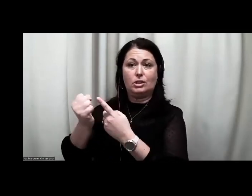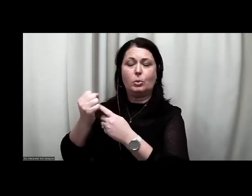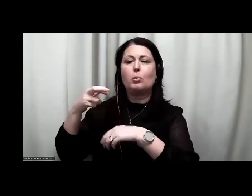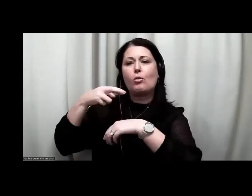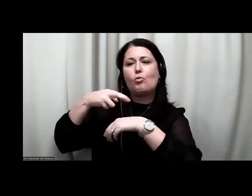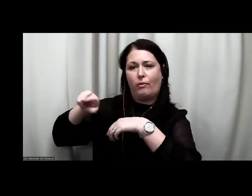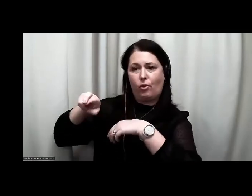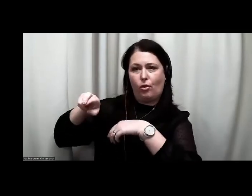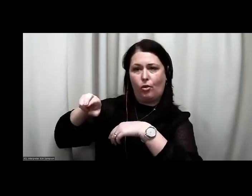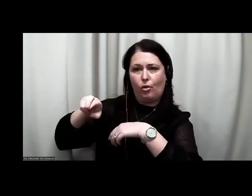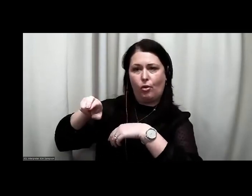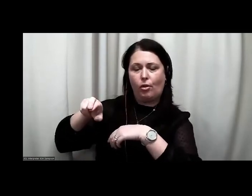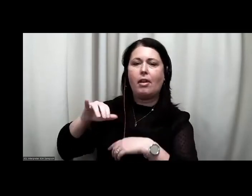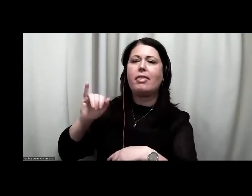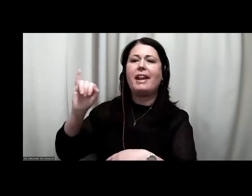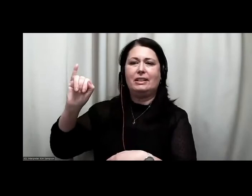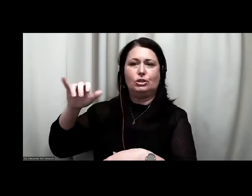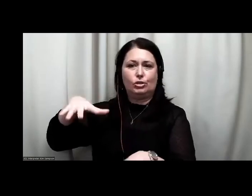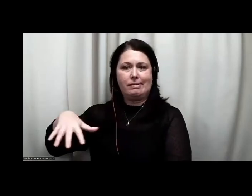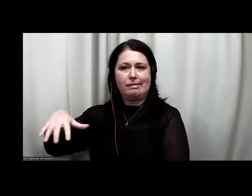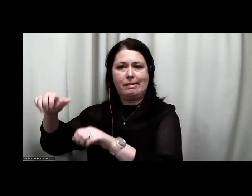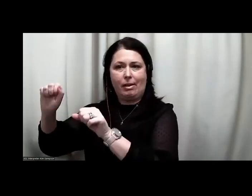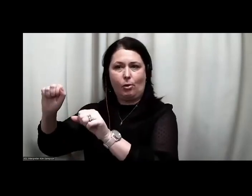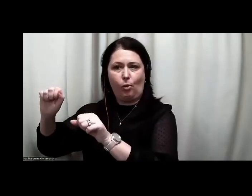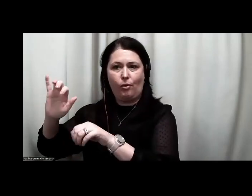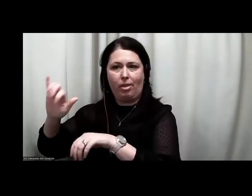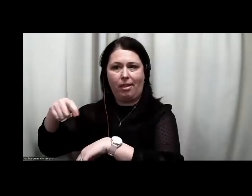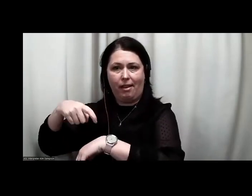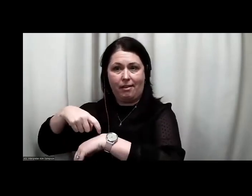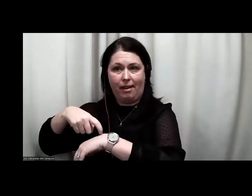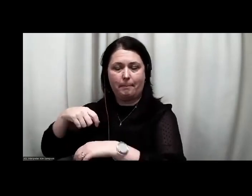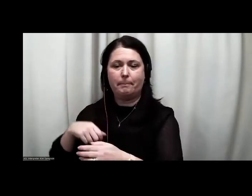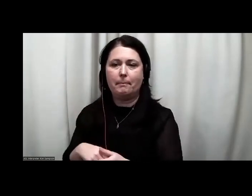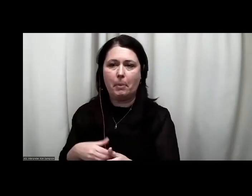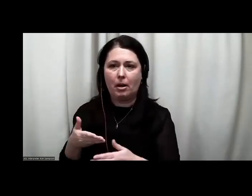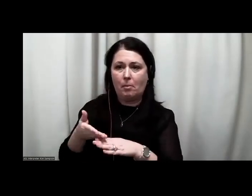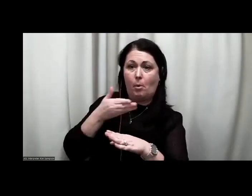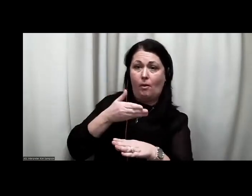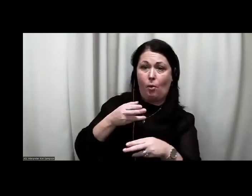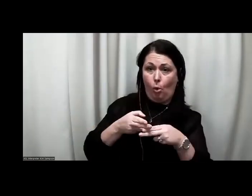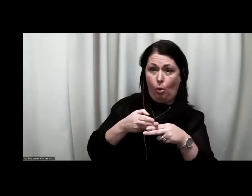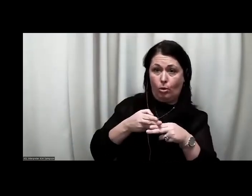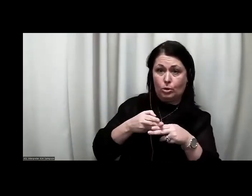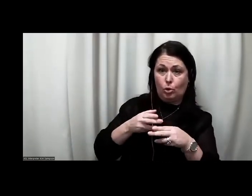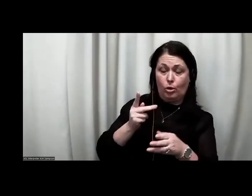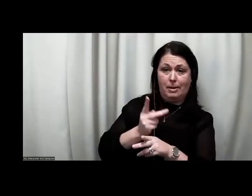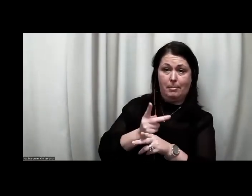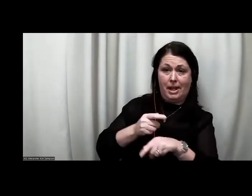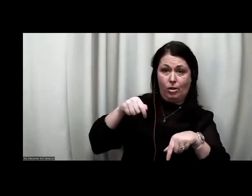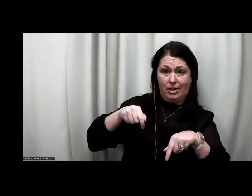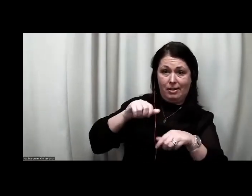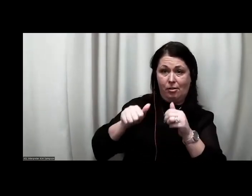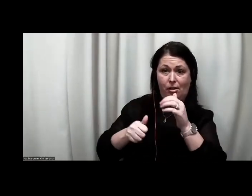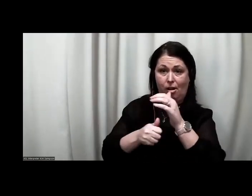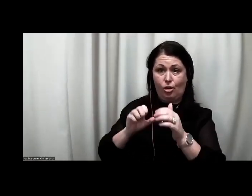referral, that's when your insurance would kick in and be charged. But to note that we